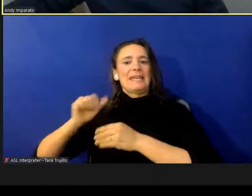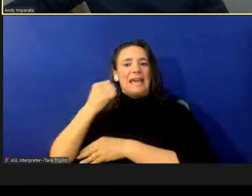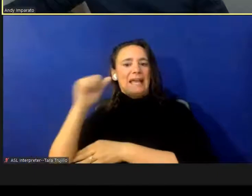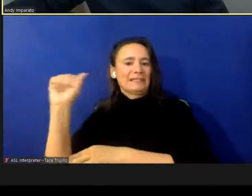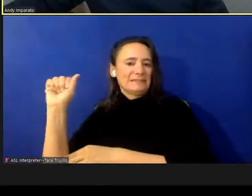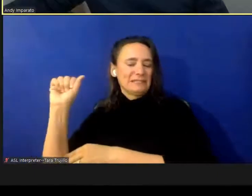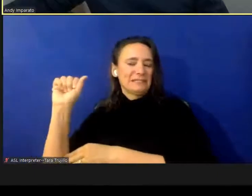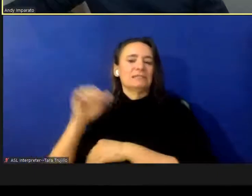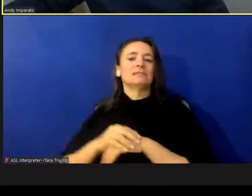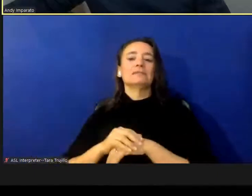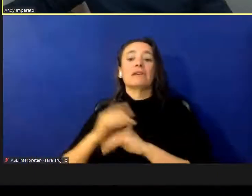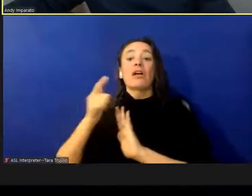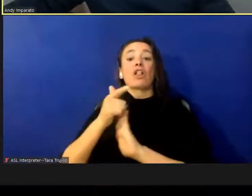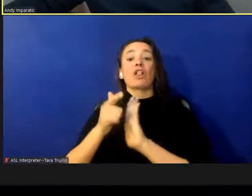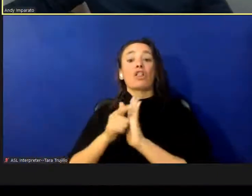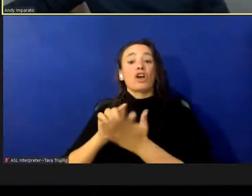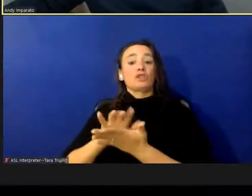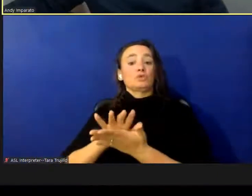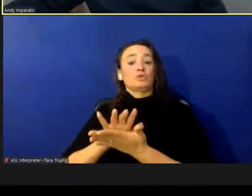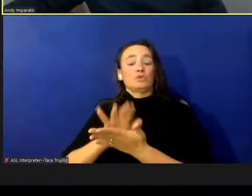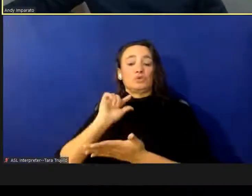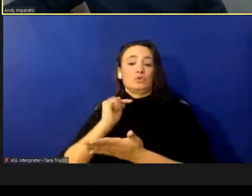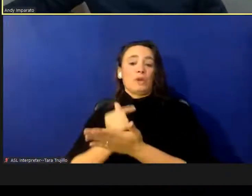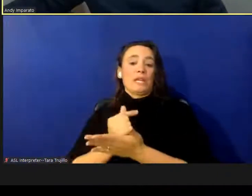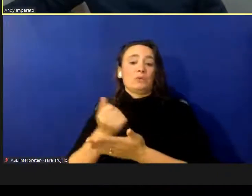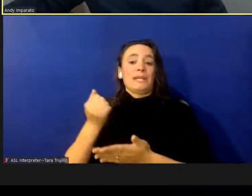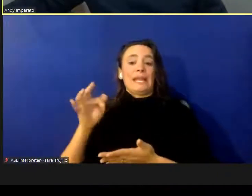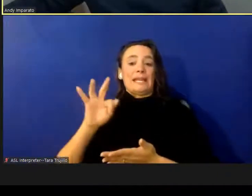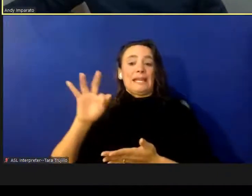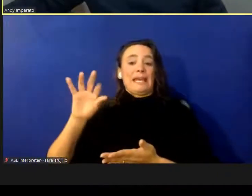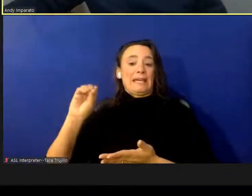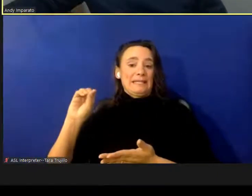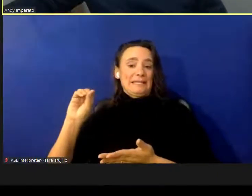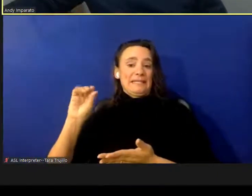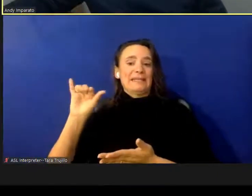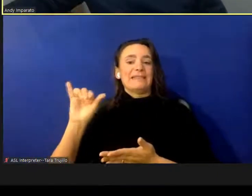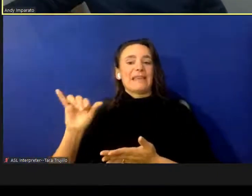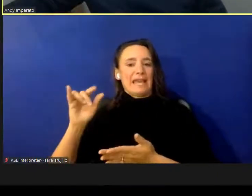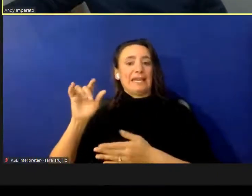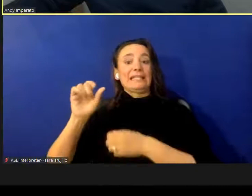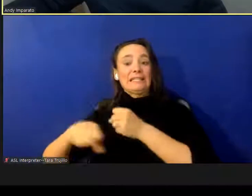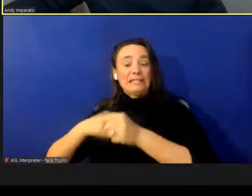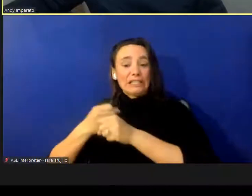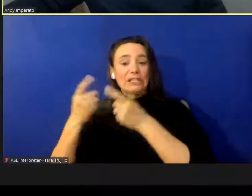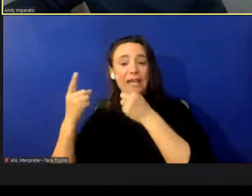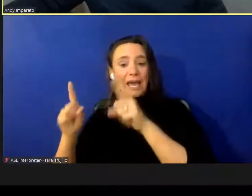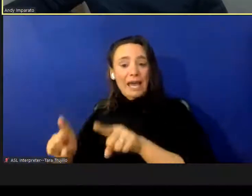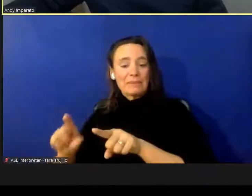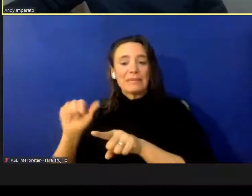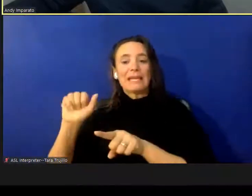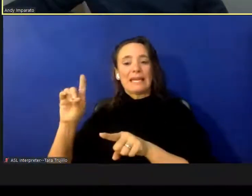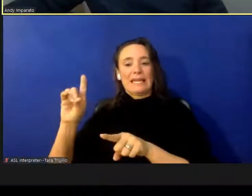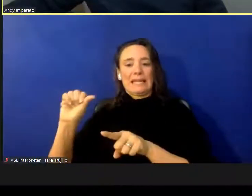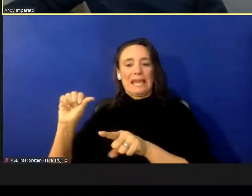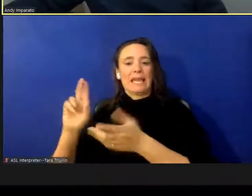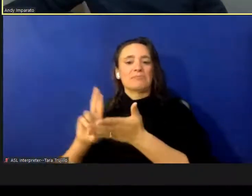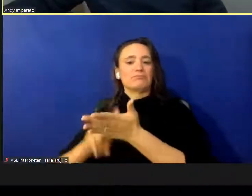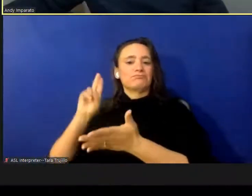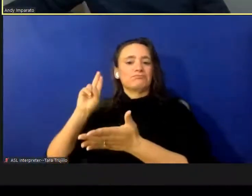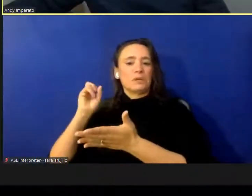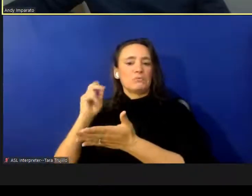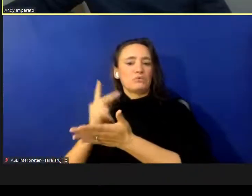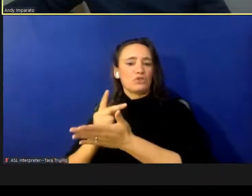school in 1990, which was the year that the Americans with Disabilities Act was signed into law. So I'm part